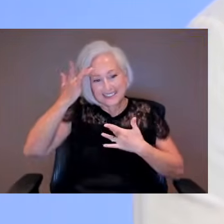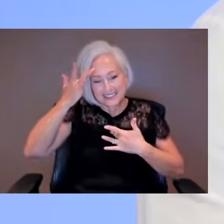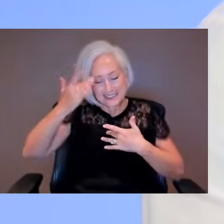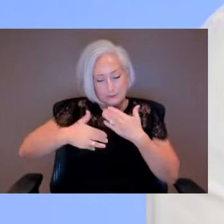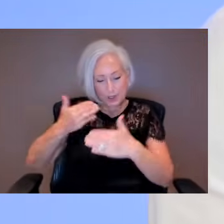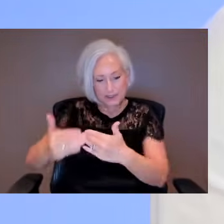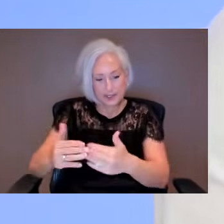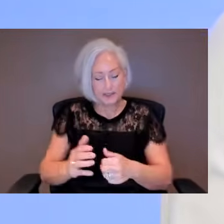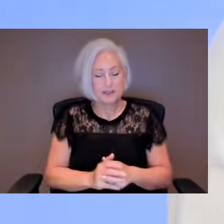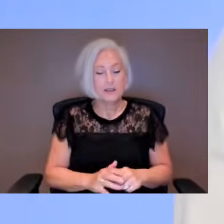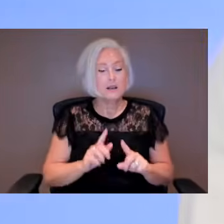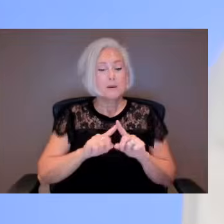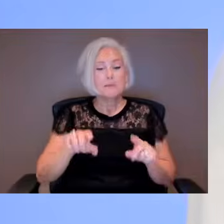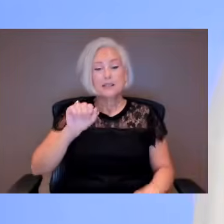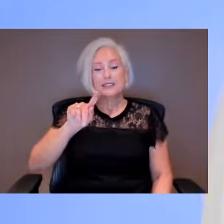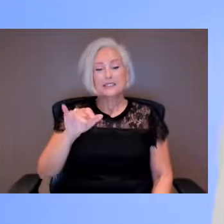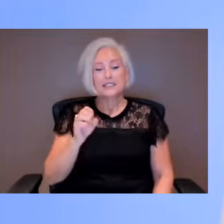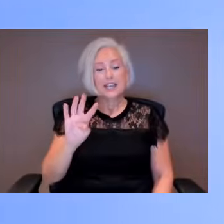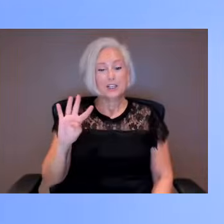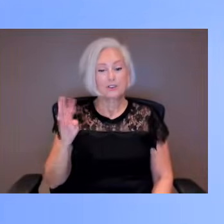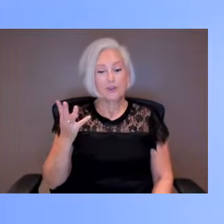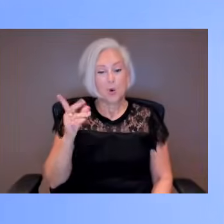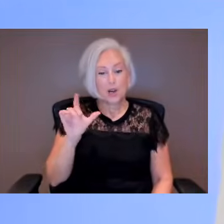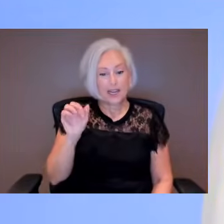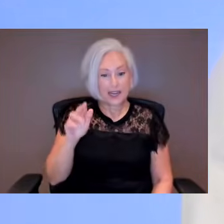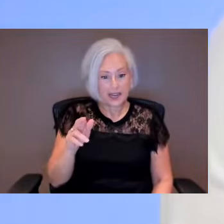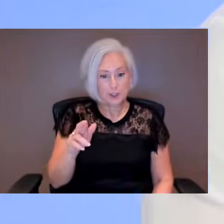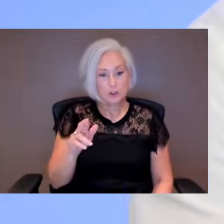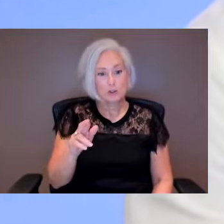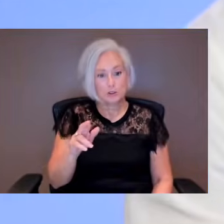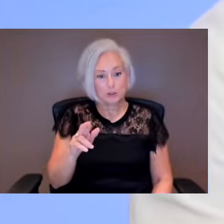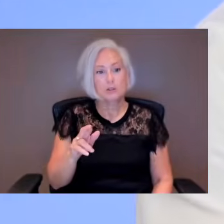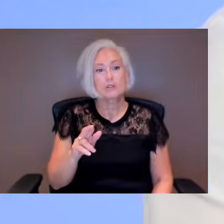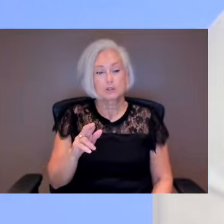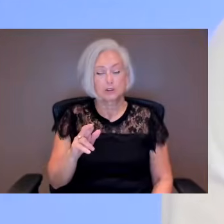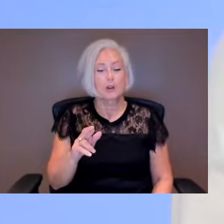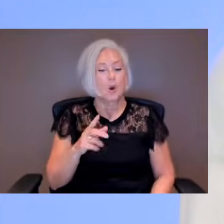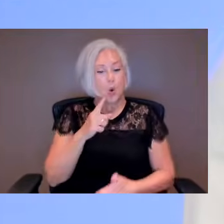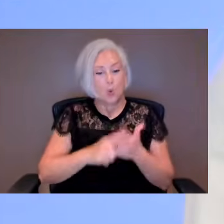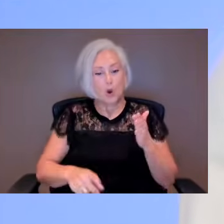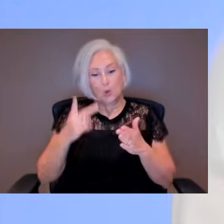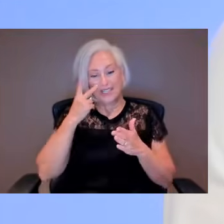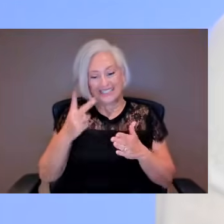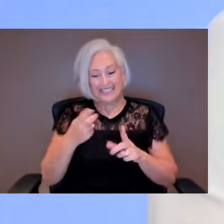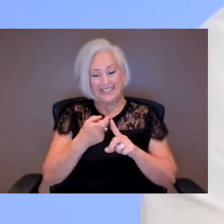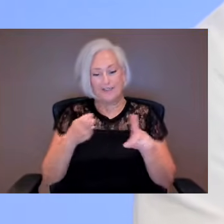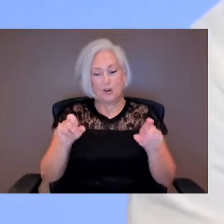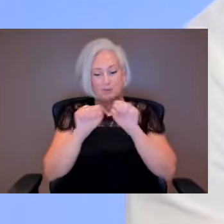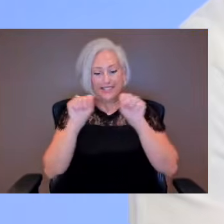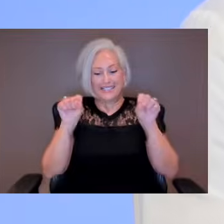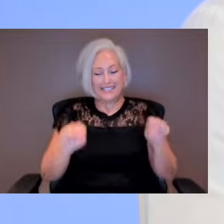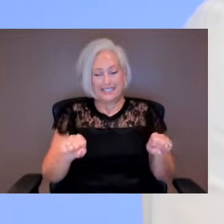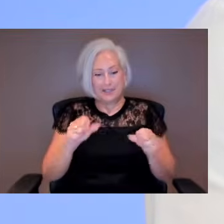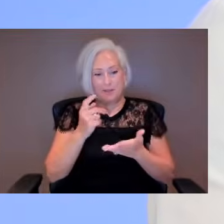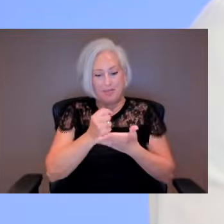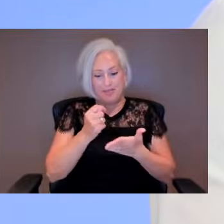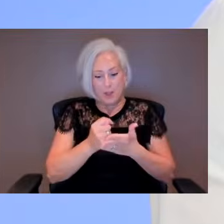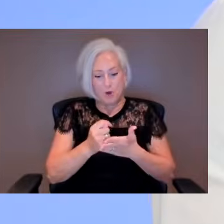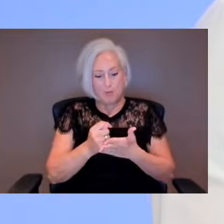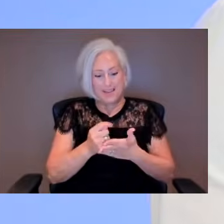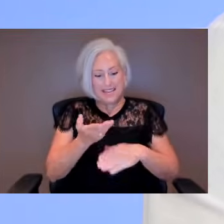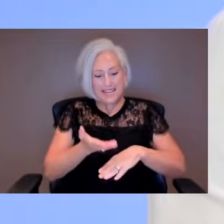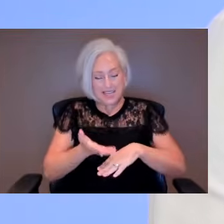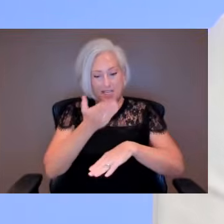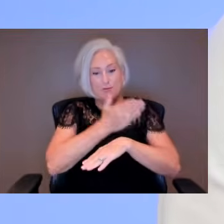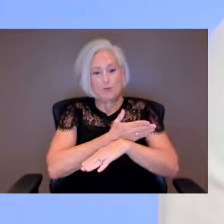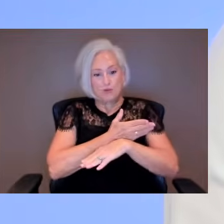of stage 4 cancers, though, I think it really is the advances in systemic therapies that Dr. Wolf has mentioned that has really changed the lives of a